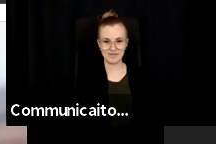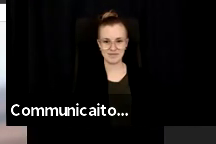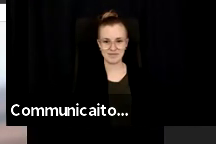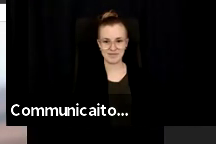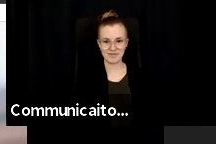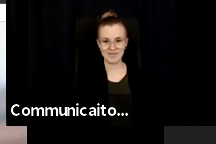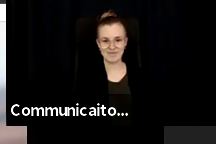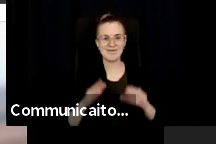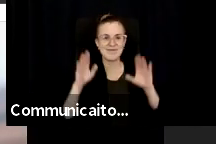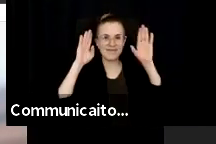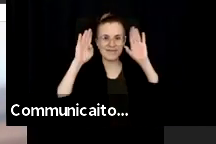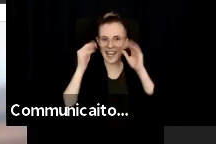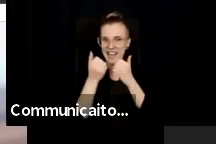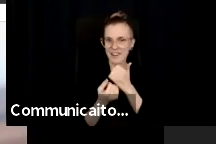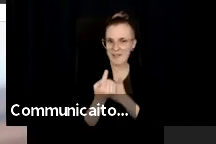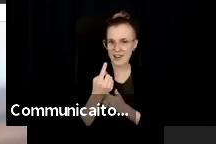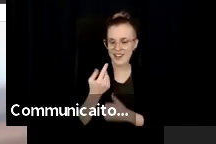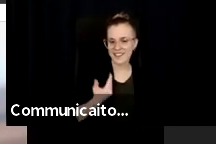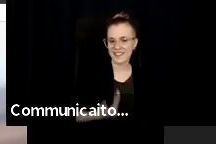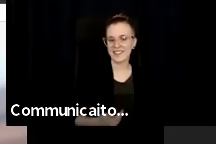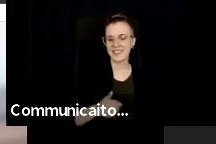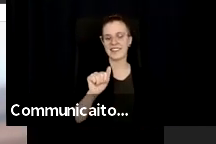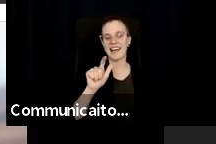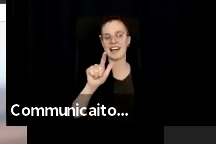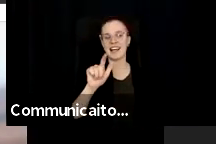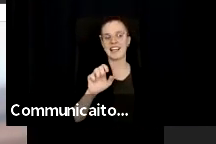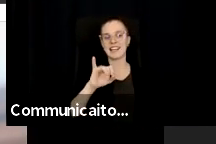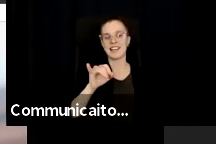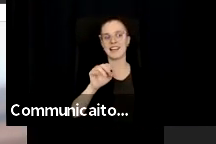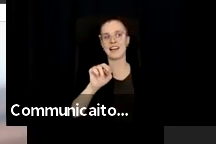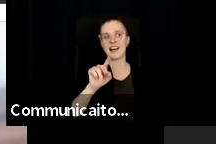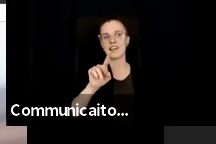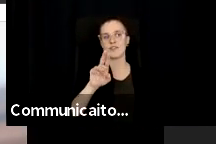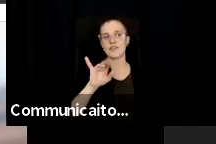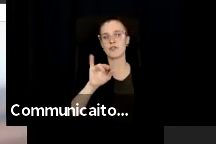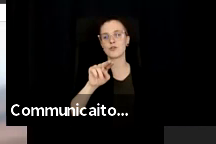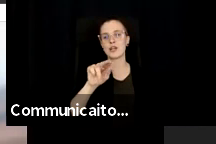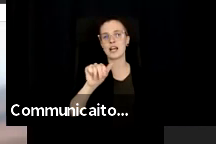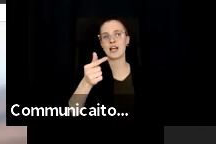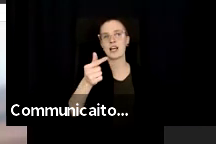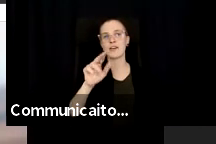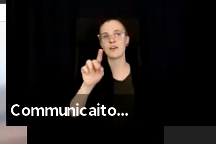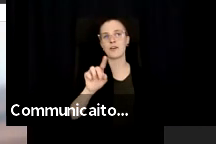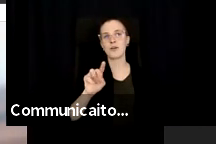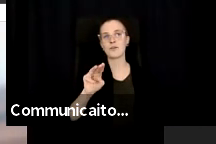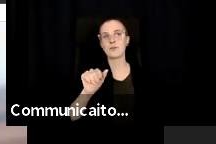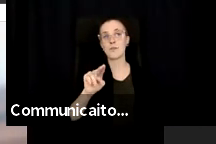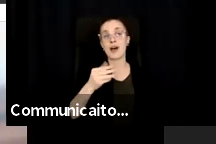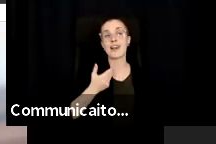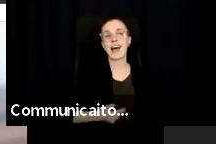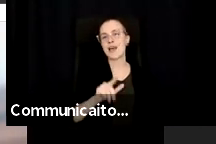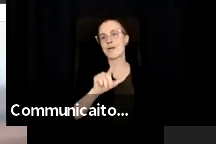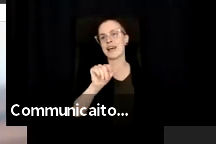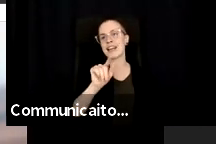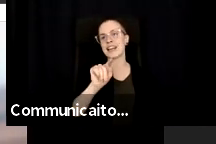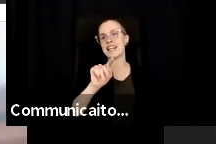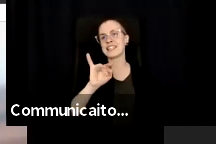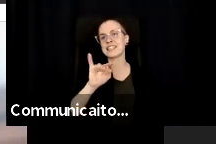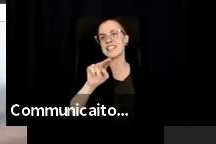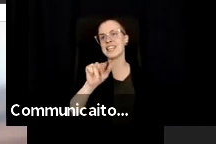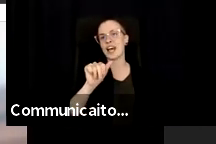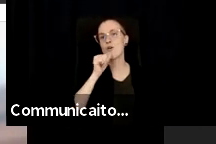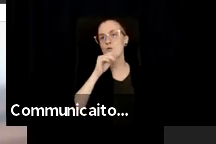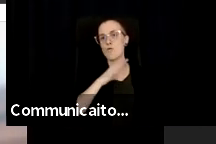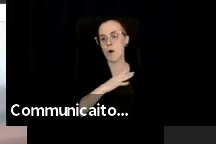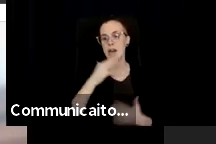Hi, everyone. I'm Alejandrina Guzman. I am a Latina woman with long black hair, wearing glasses,